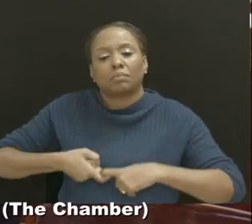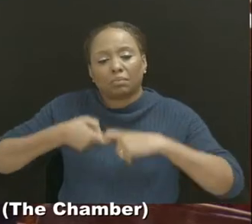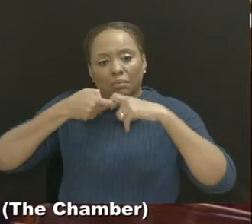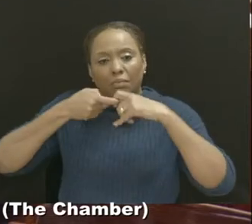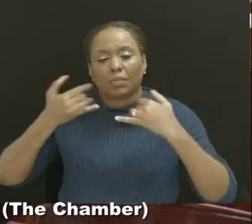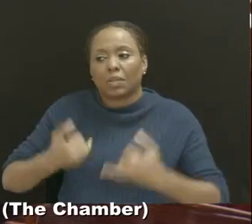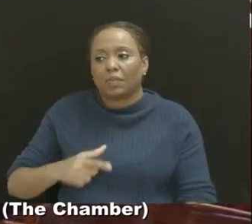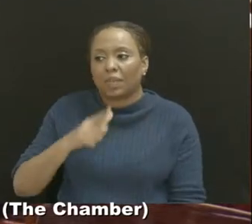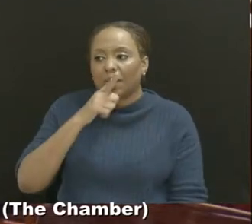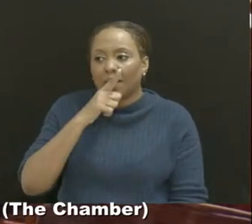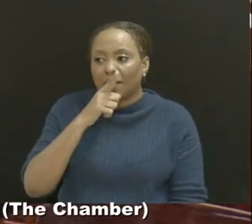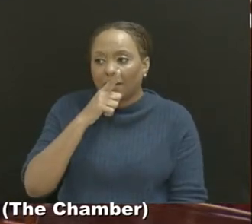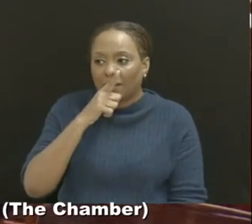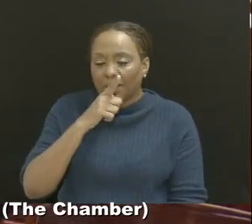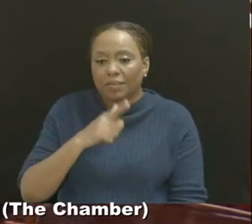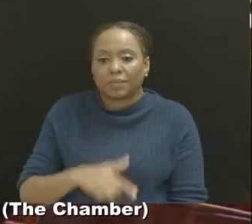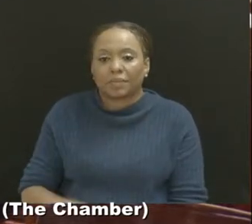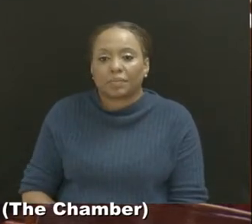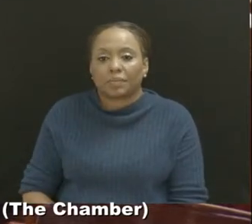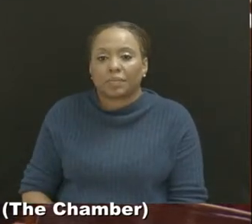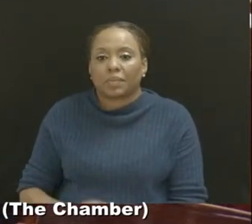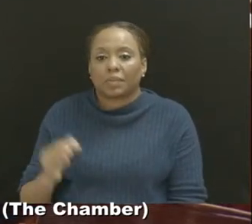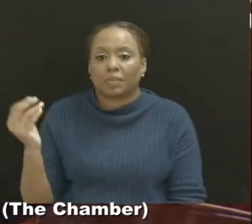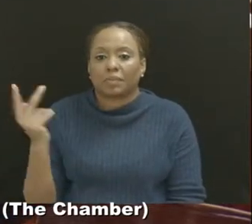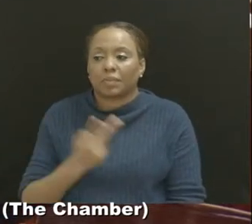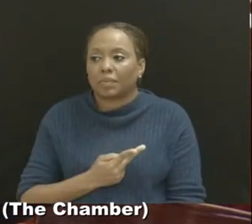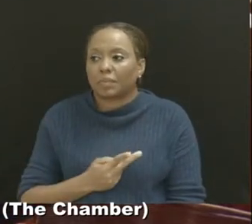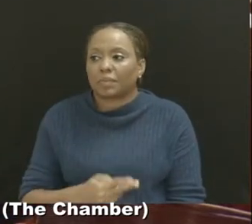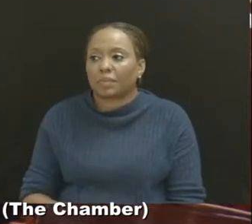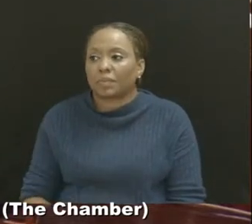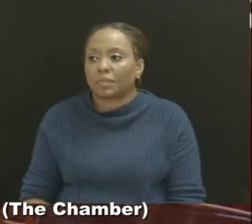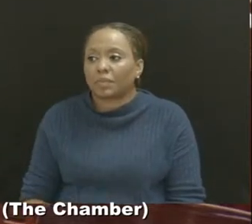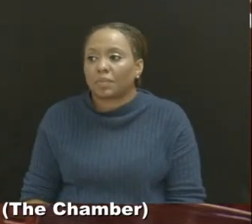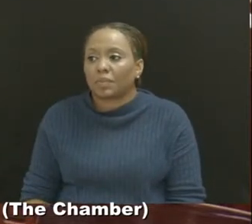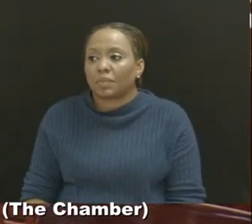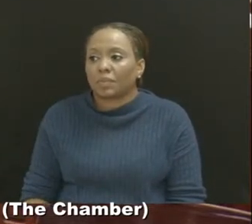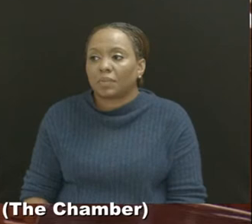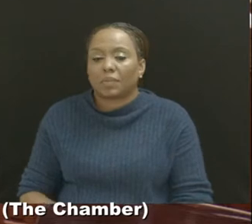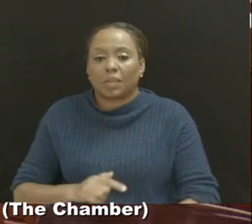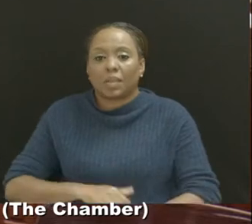suspend now for lunch. And return at 3:15.